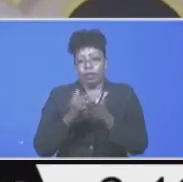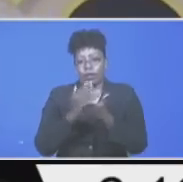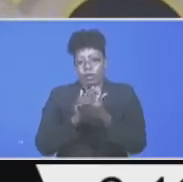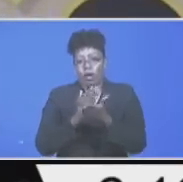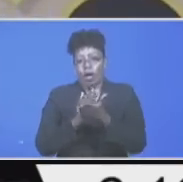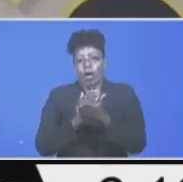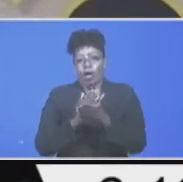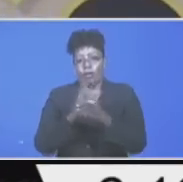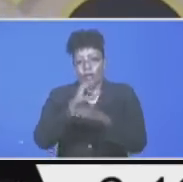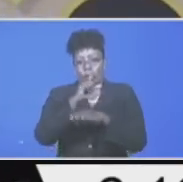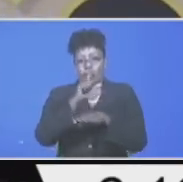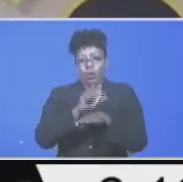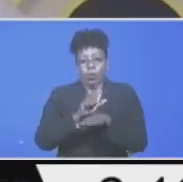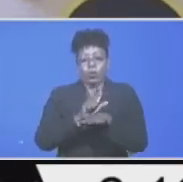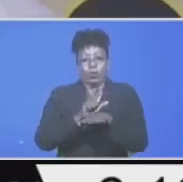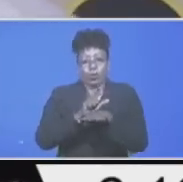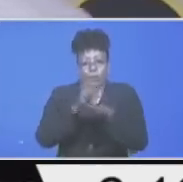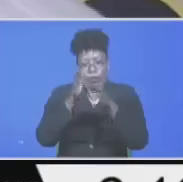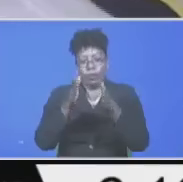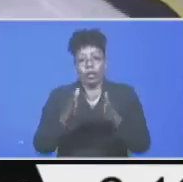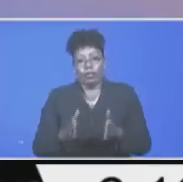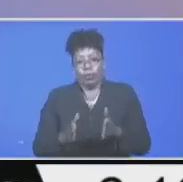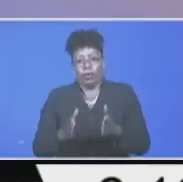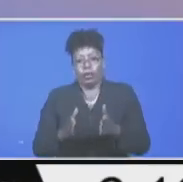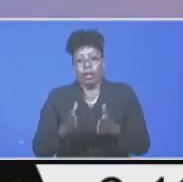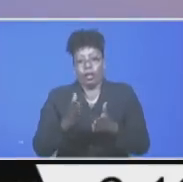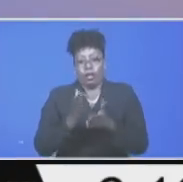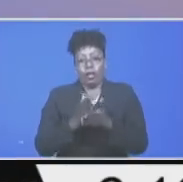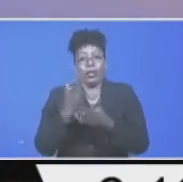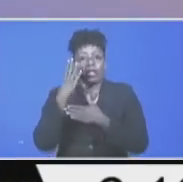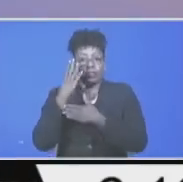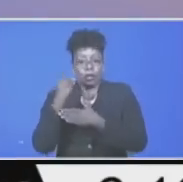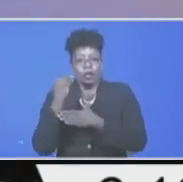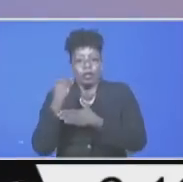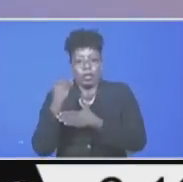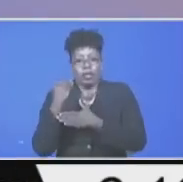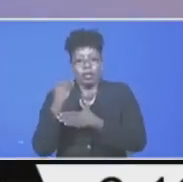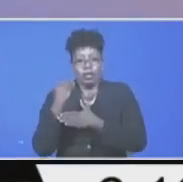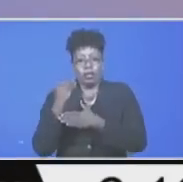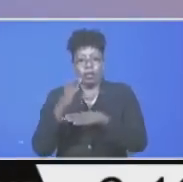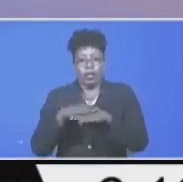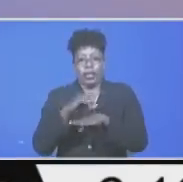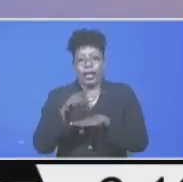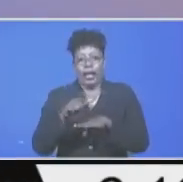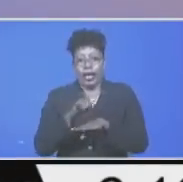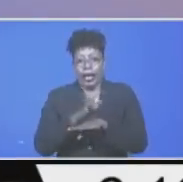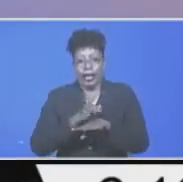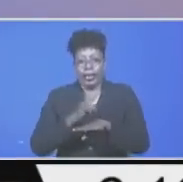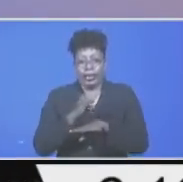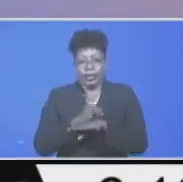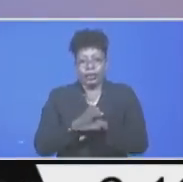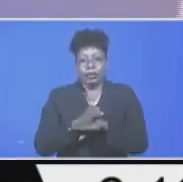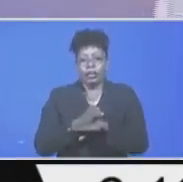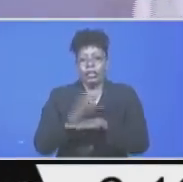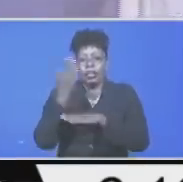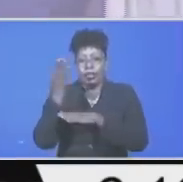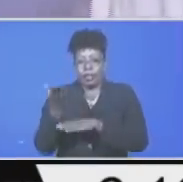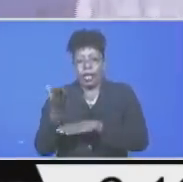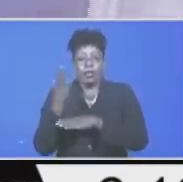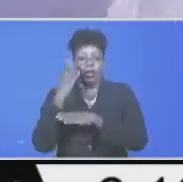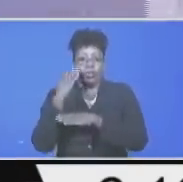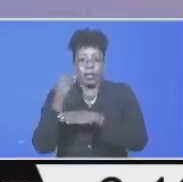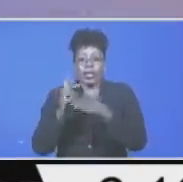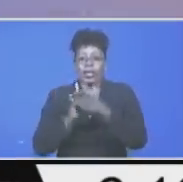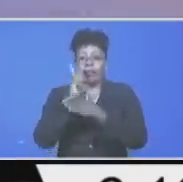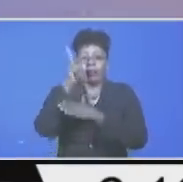opportunity to experience what is on their own island. So when we went there, we experienced the different environment, the